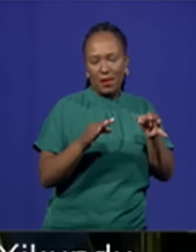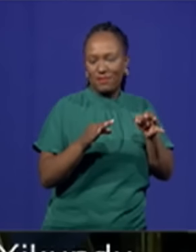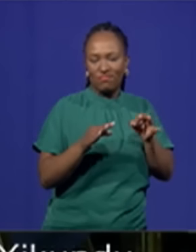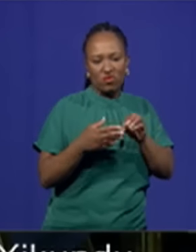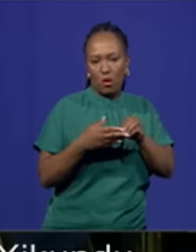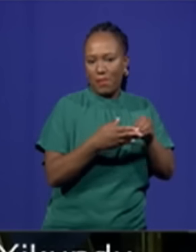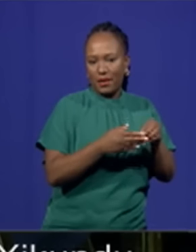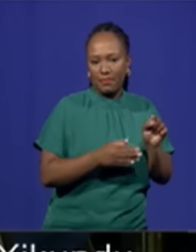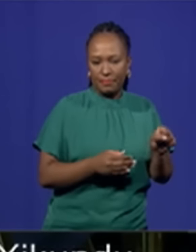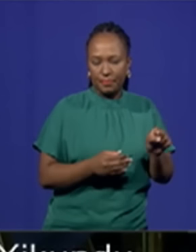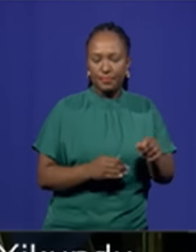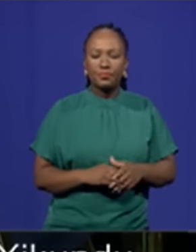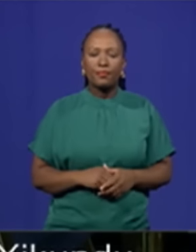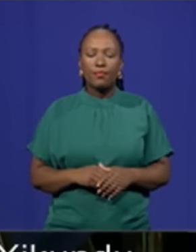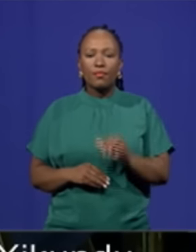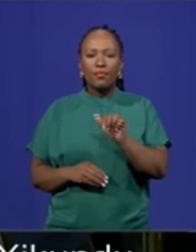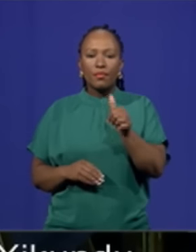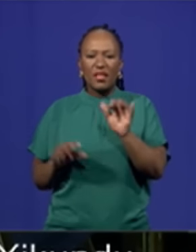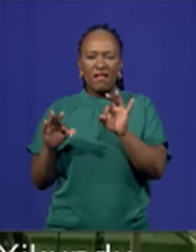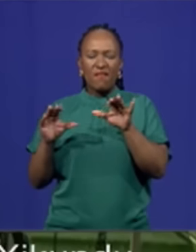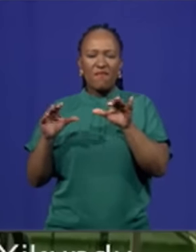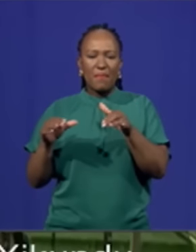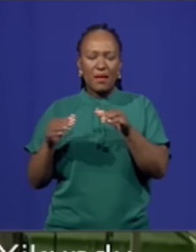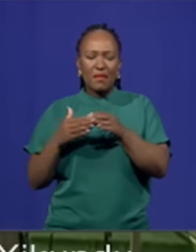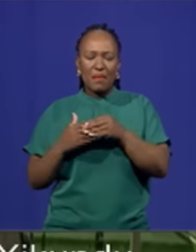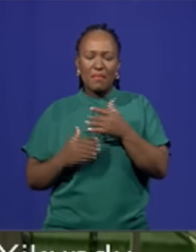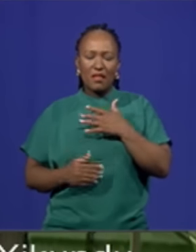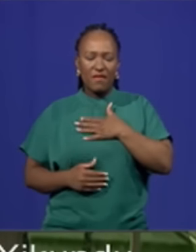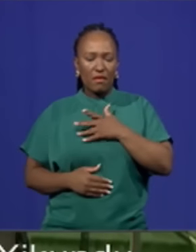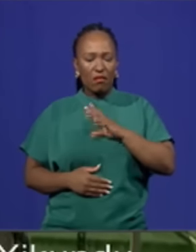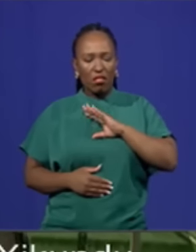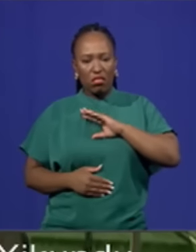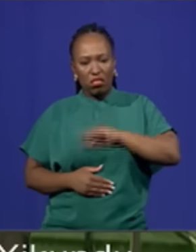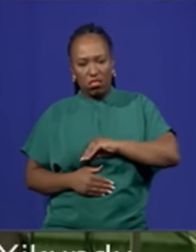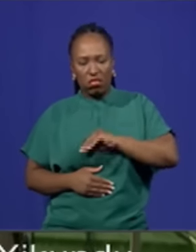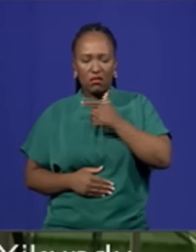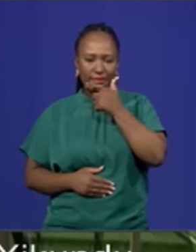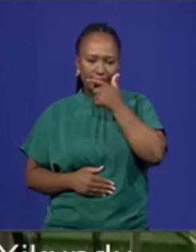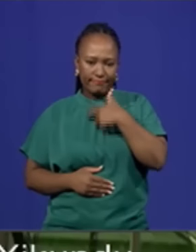Ba bangwe ba lapa ba re ba wele ka mahlong. To be honest,